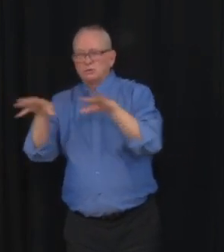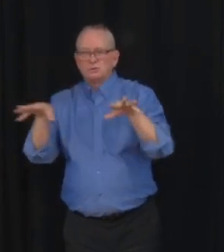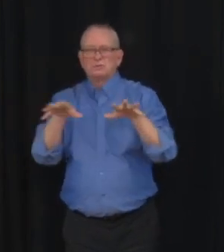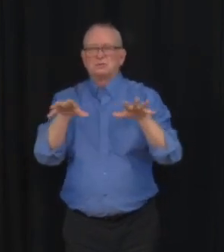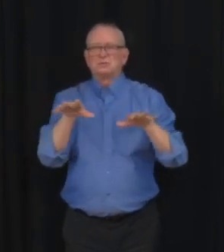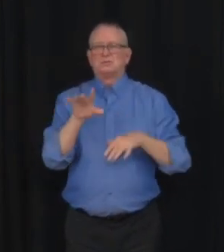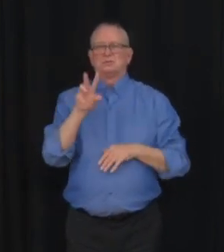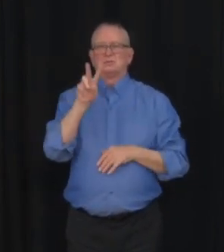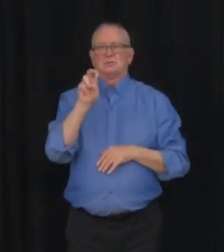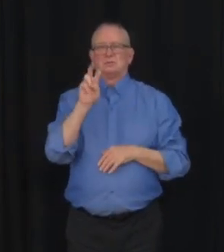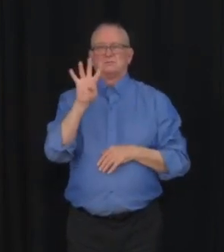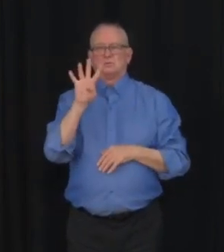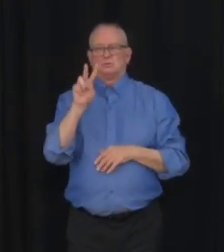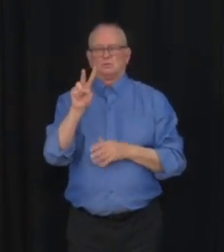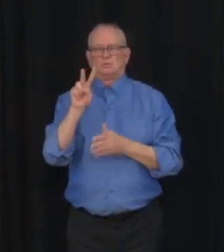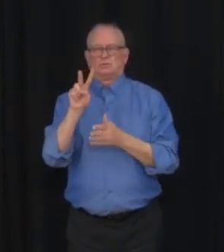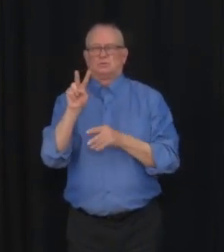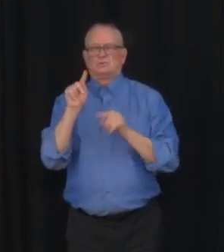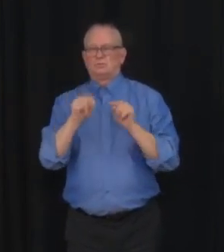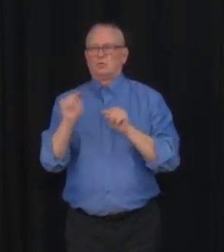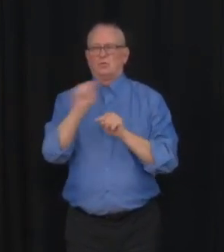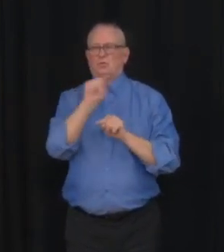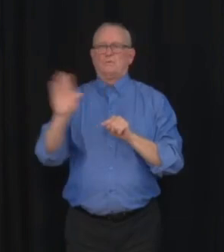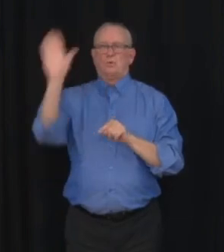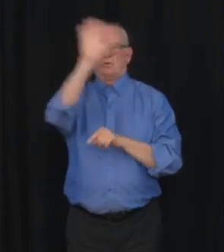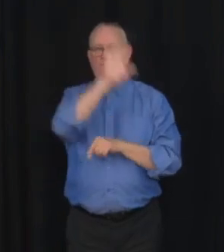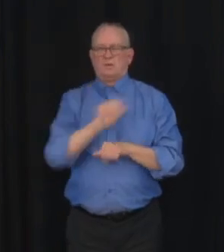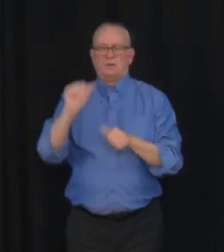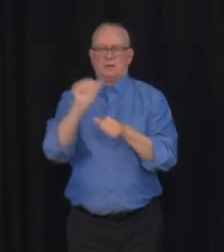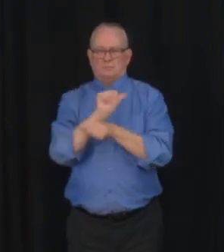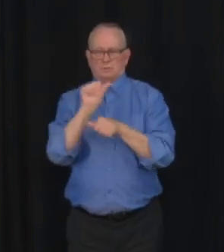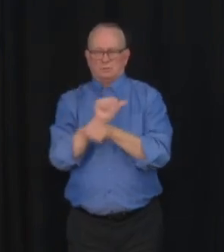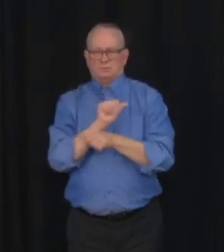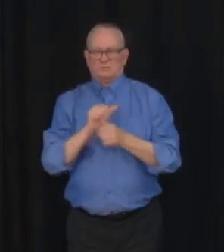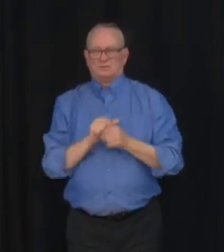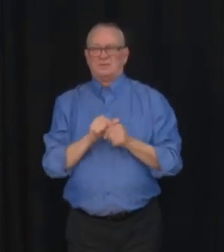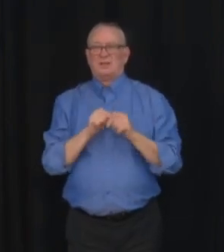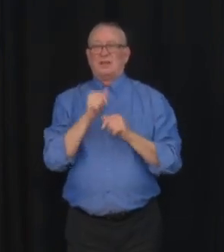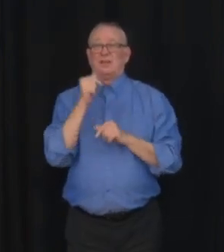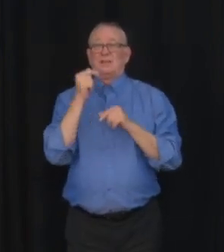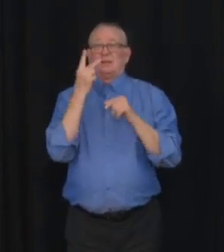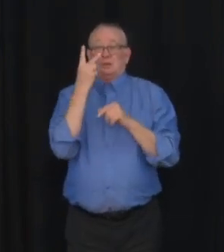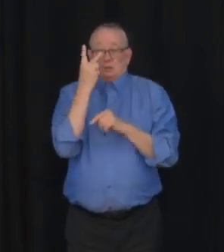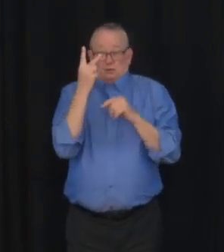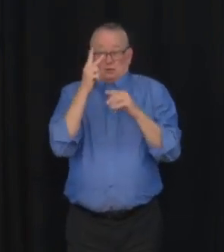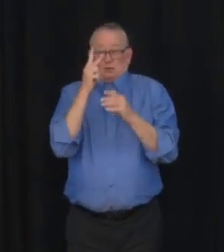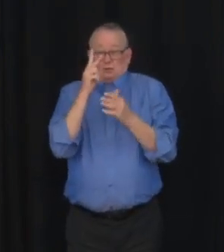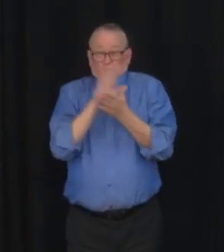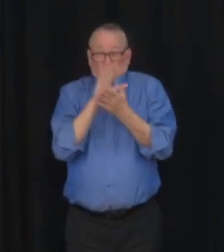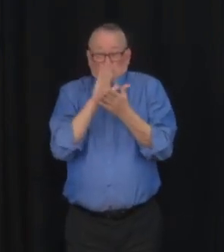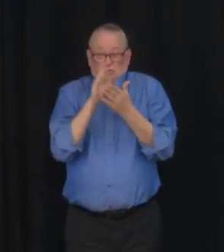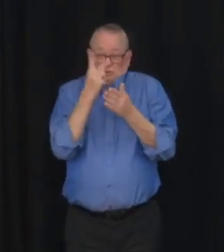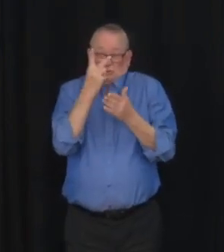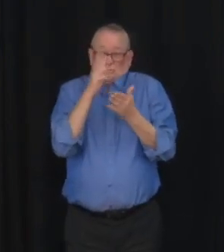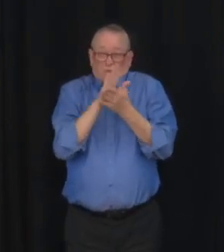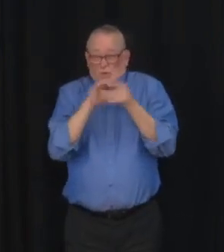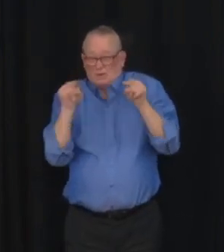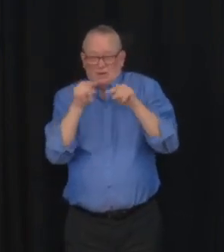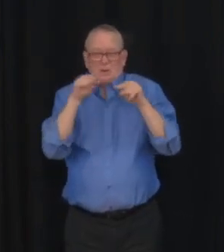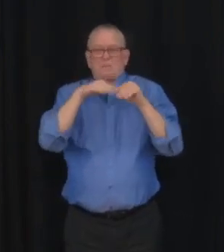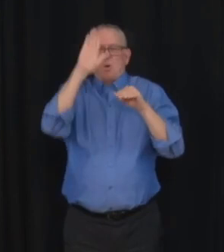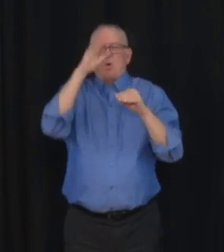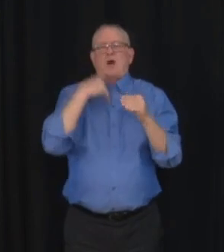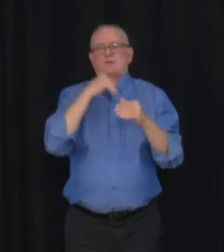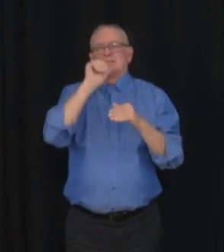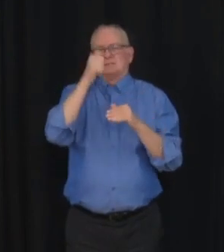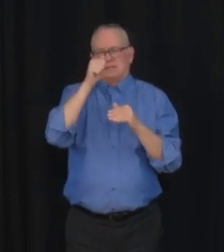in 242 schools. Of these, 2 schools had 10 or more COVID cases who attended in the last 14